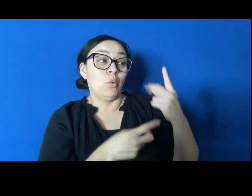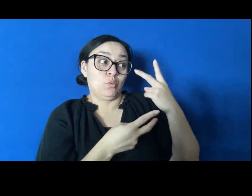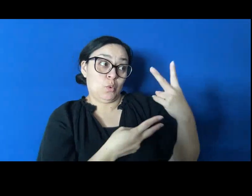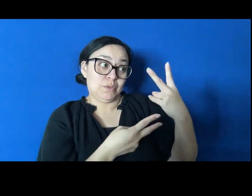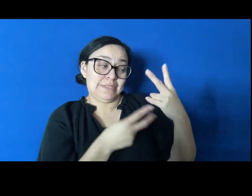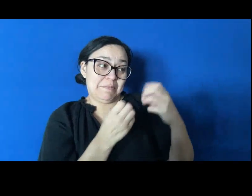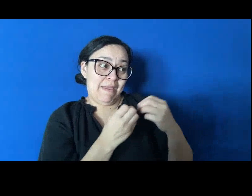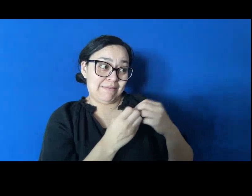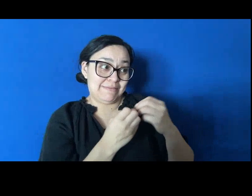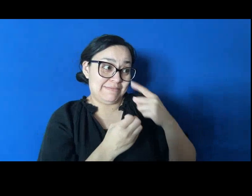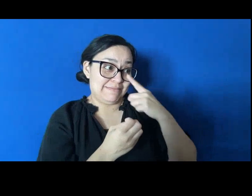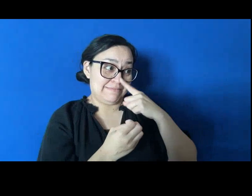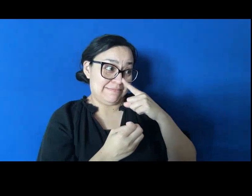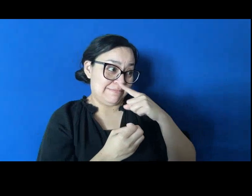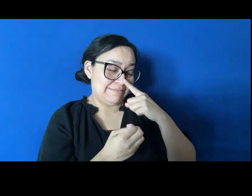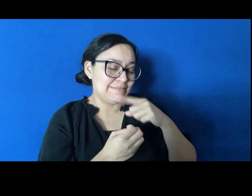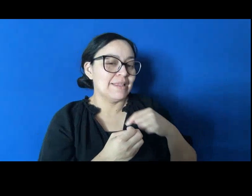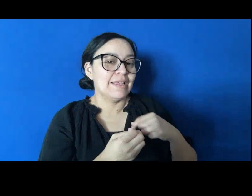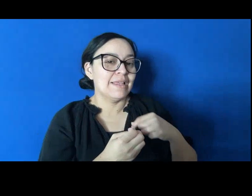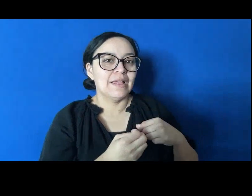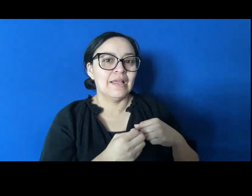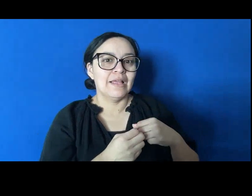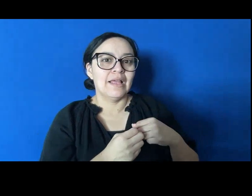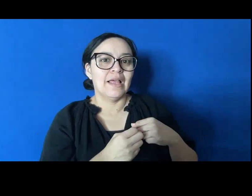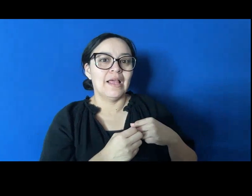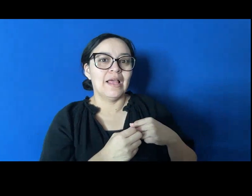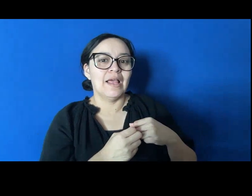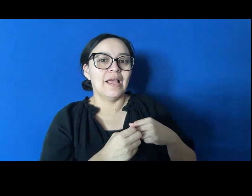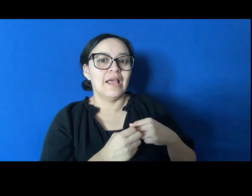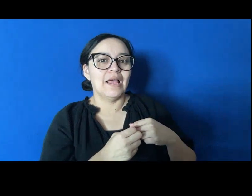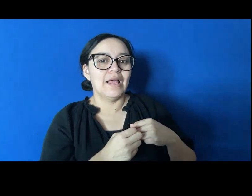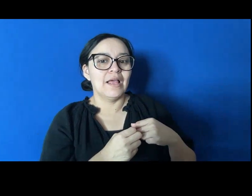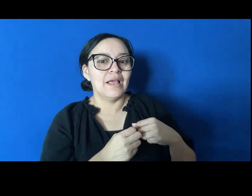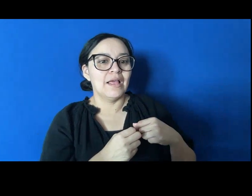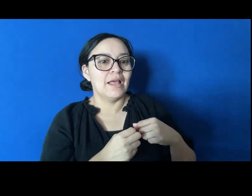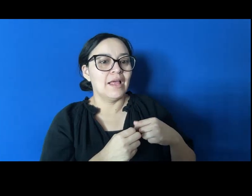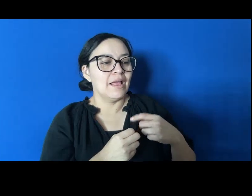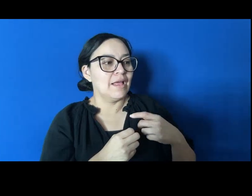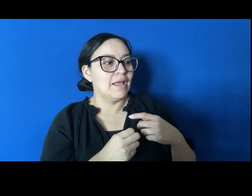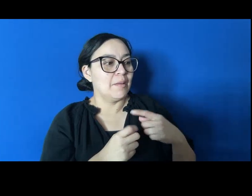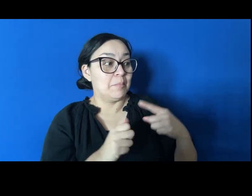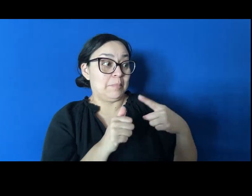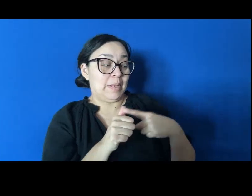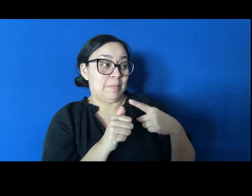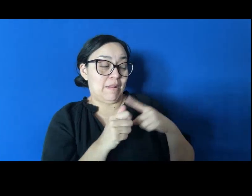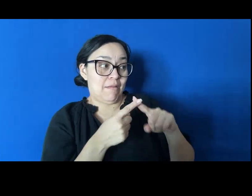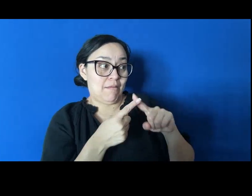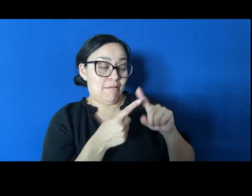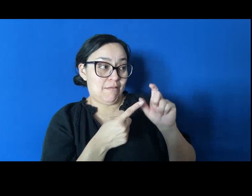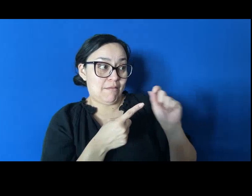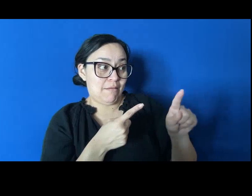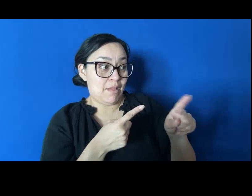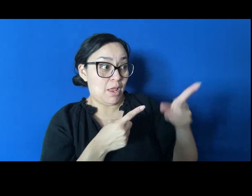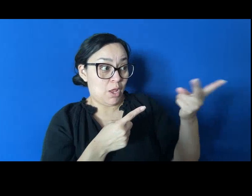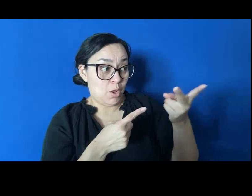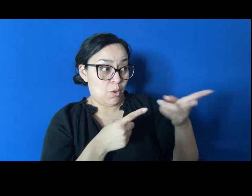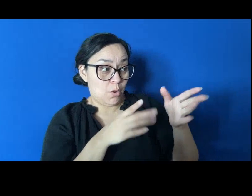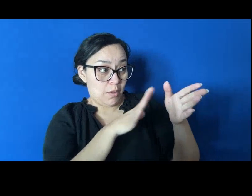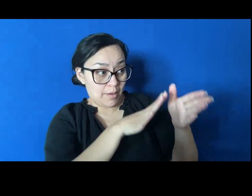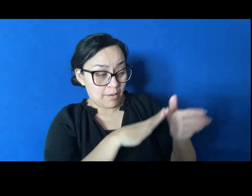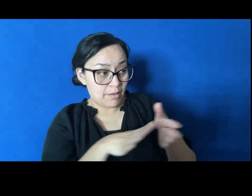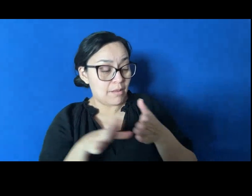questions, two additional questions. If you could answer them. It seems to me that the first question is that if